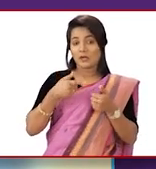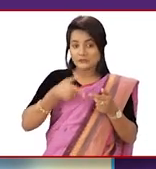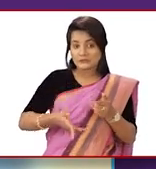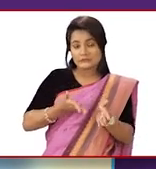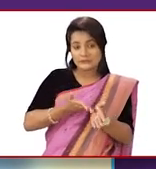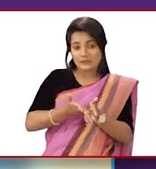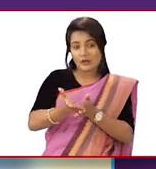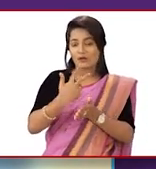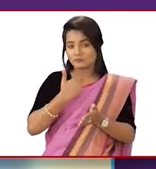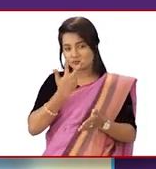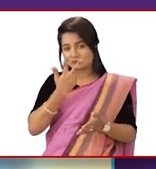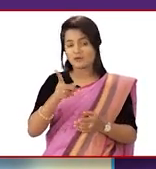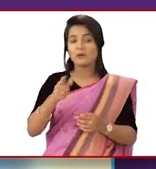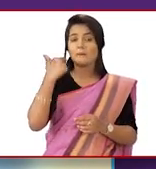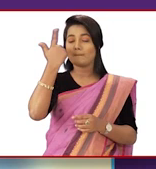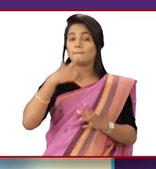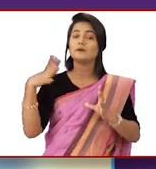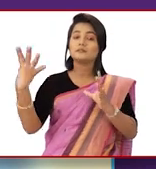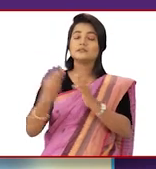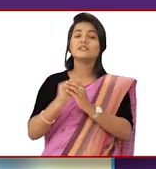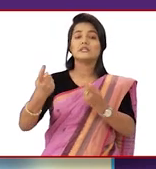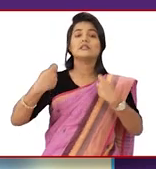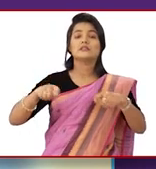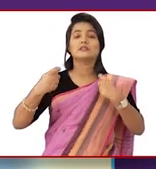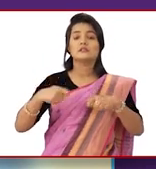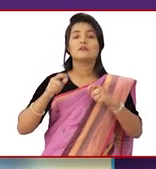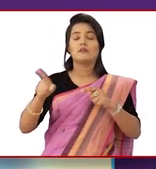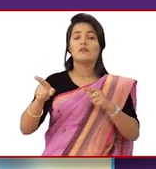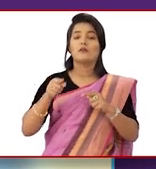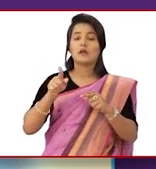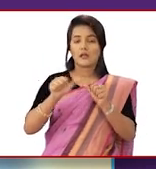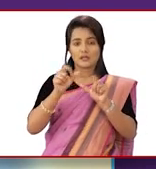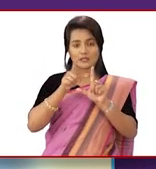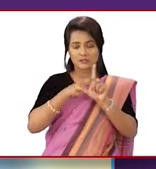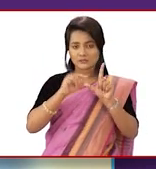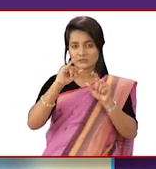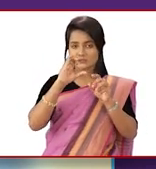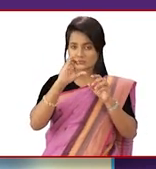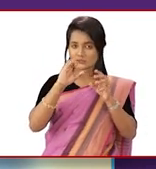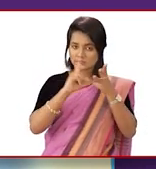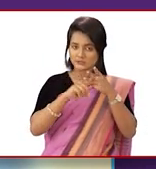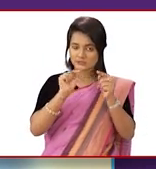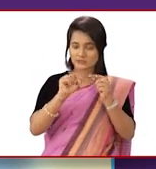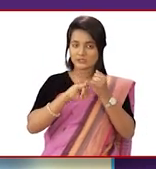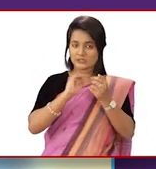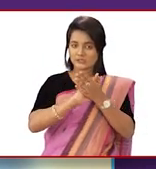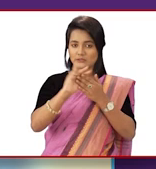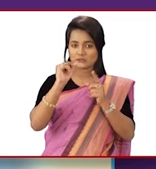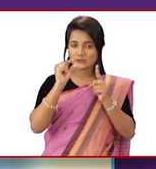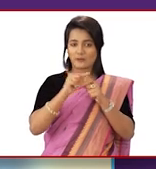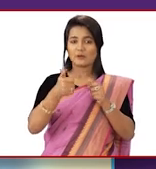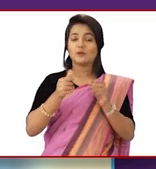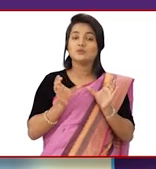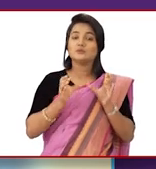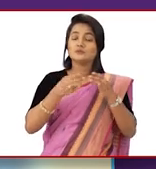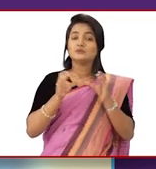on, because all the men who are trying to play their part in allyship, being vocal, saying things